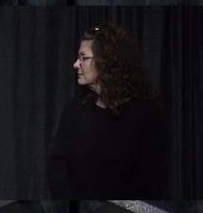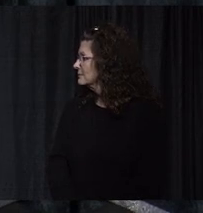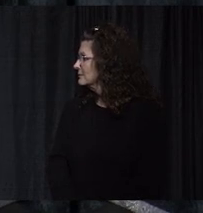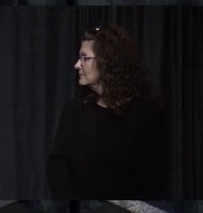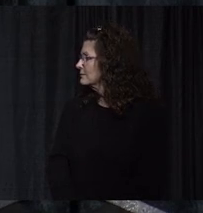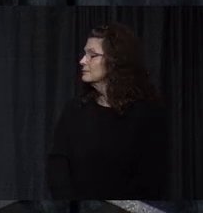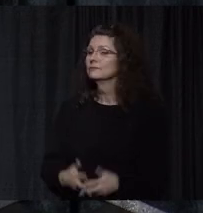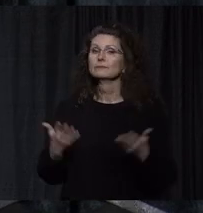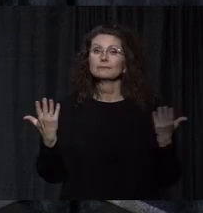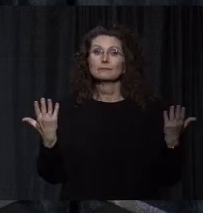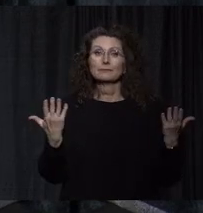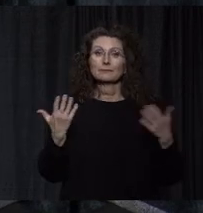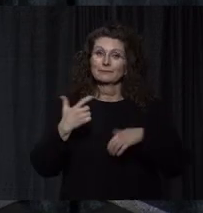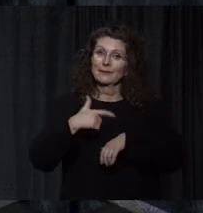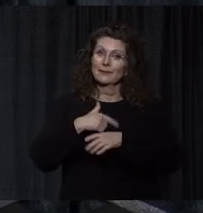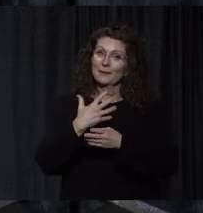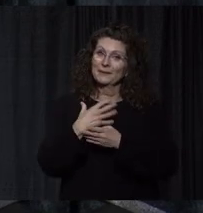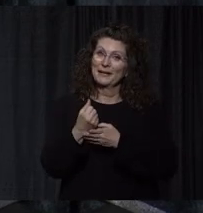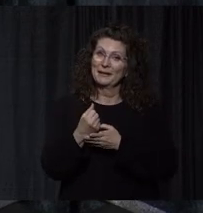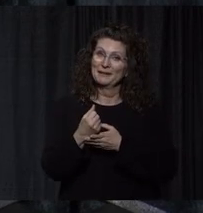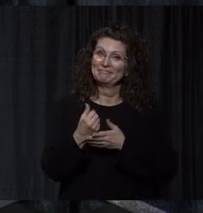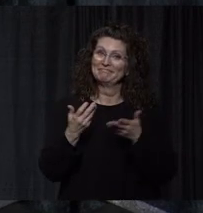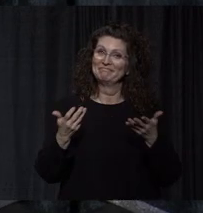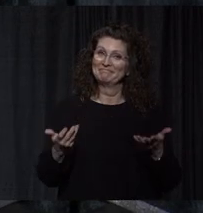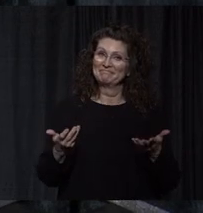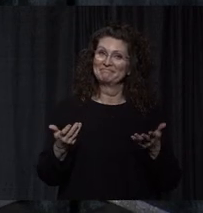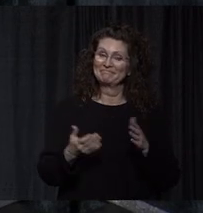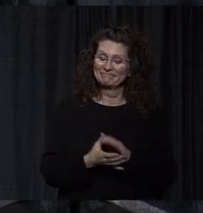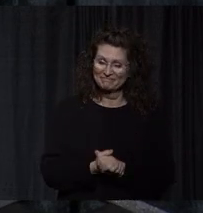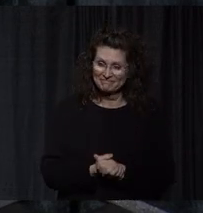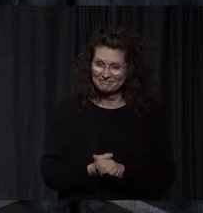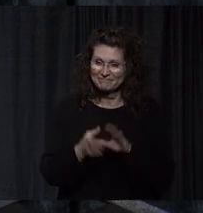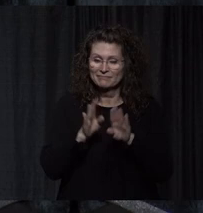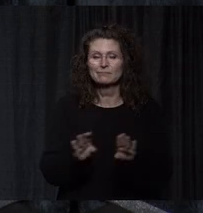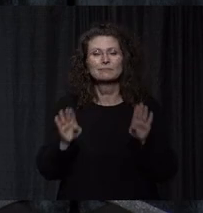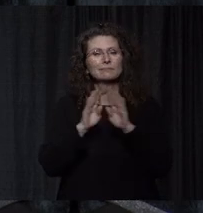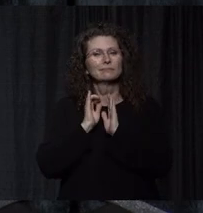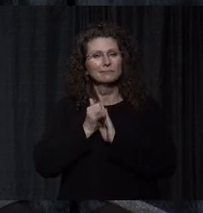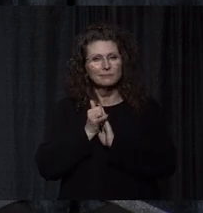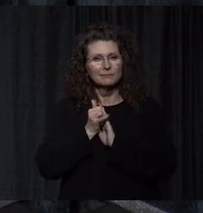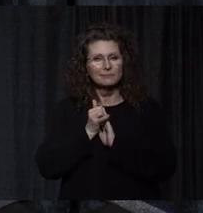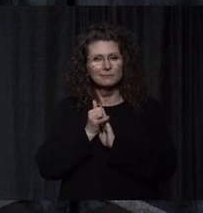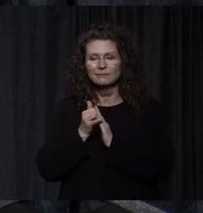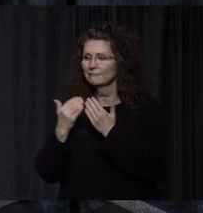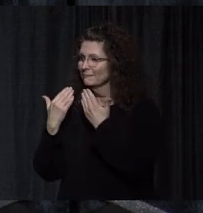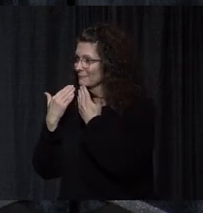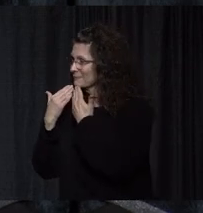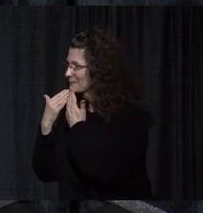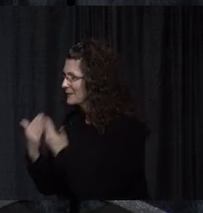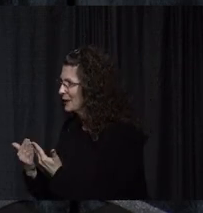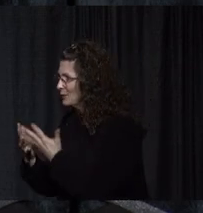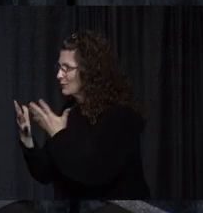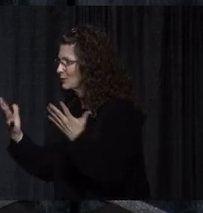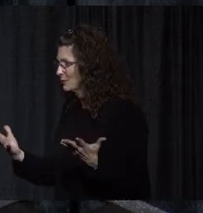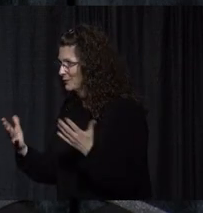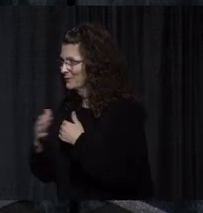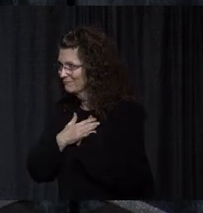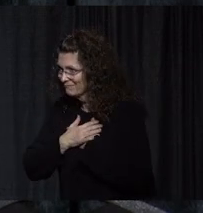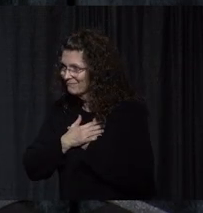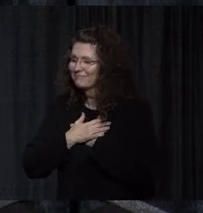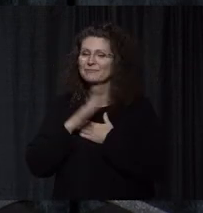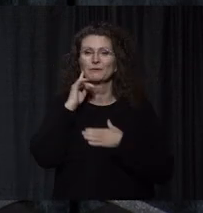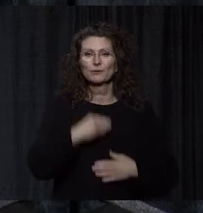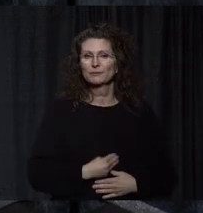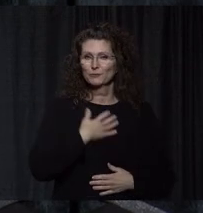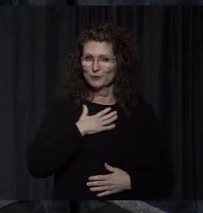Well, that's all the time we have this evening, and I want to close by thanking Paulette Senior again for your lecture and